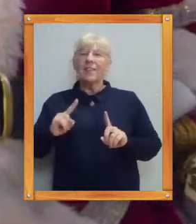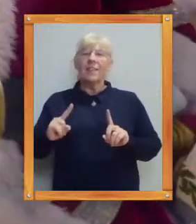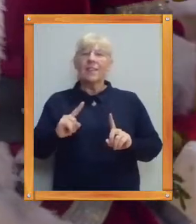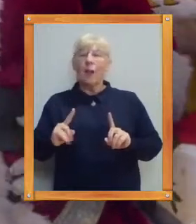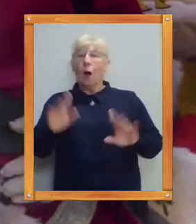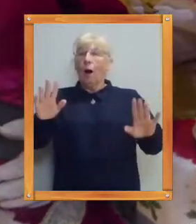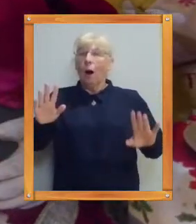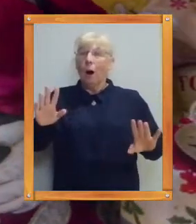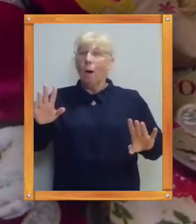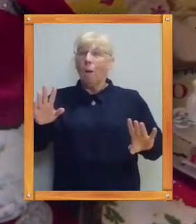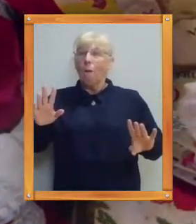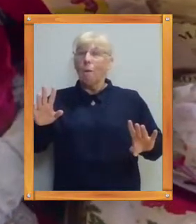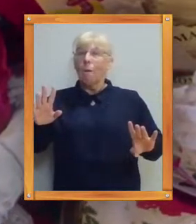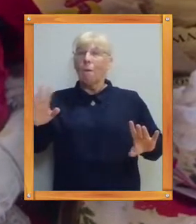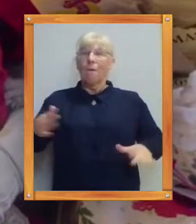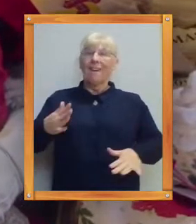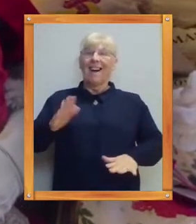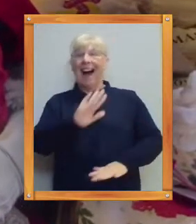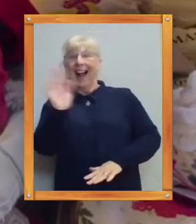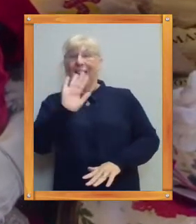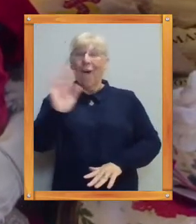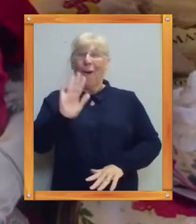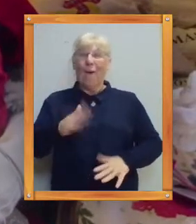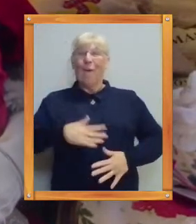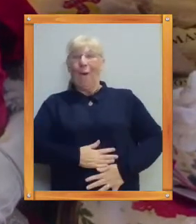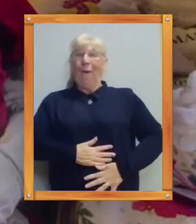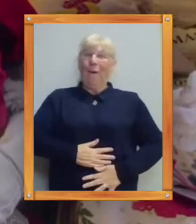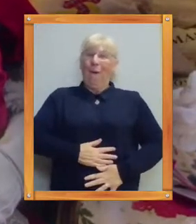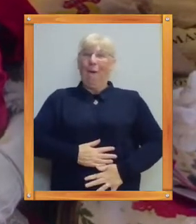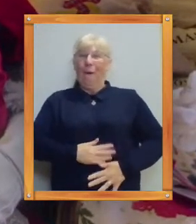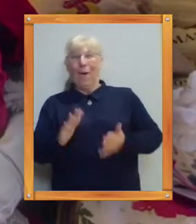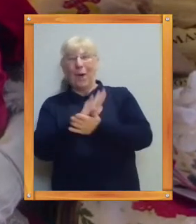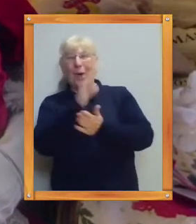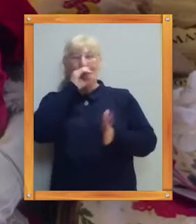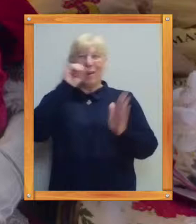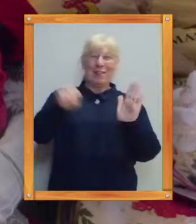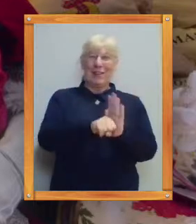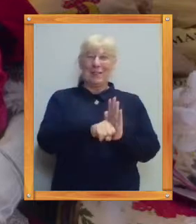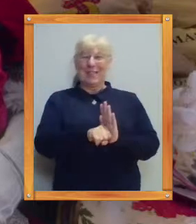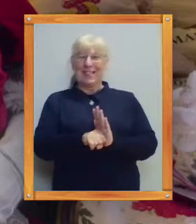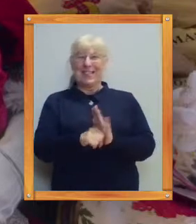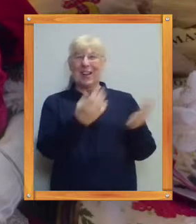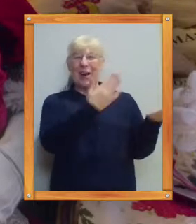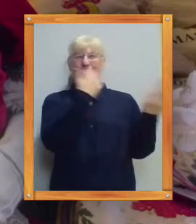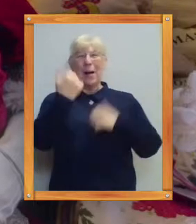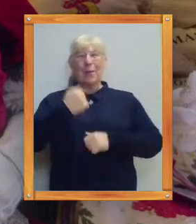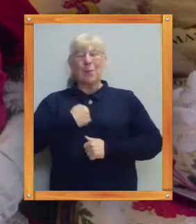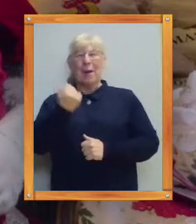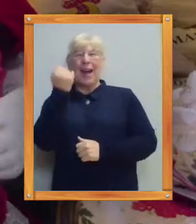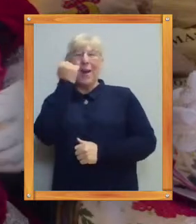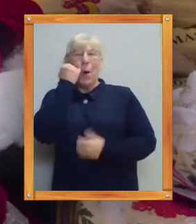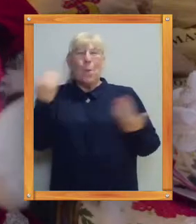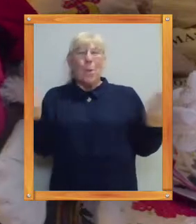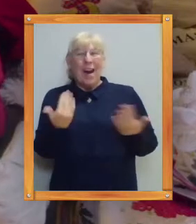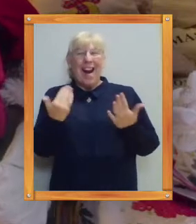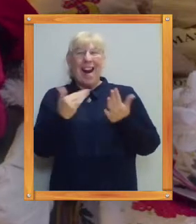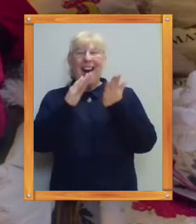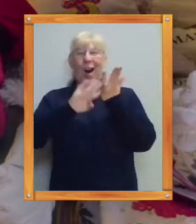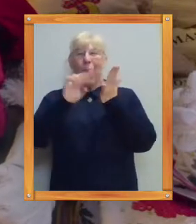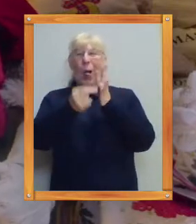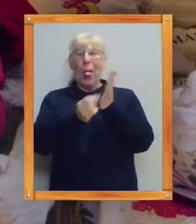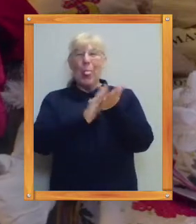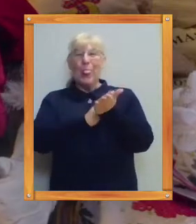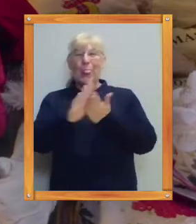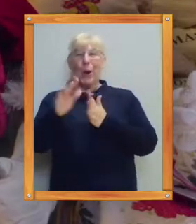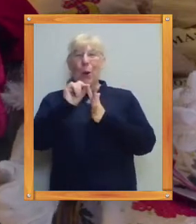Oh, hello! Ho, ho, ho! Merry Christmas! And welcome to my home here in the North Pole. I'm so very glad